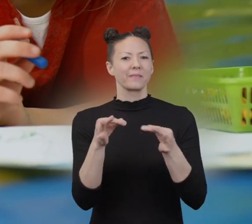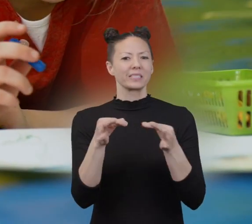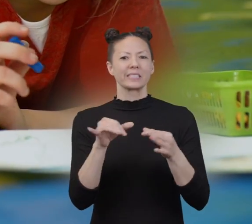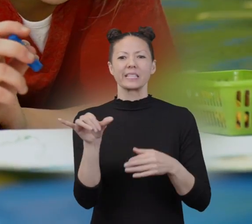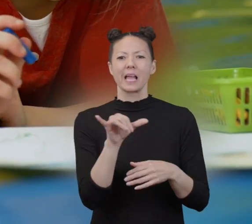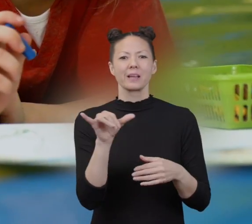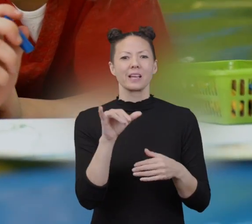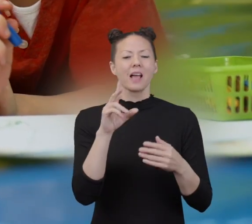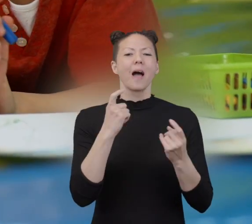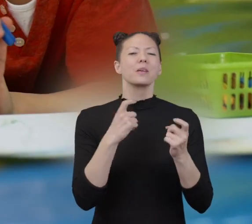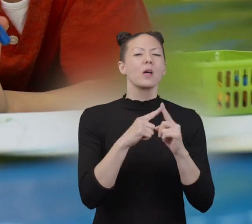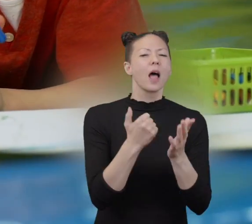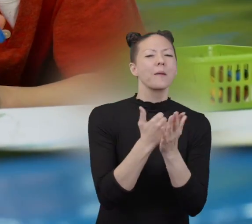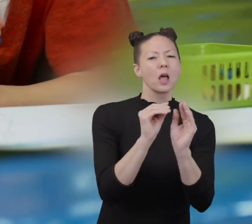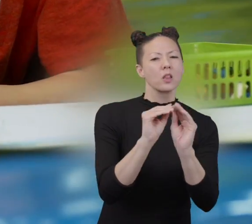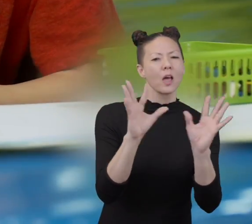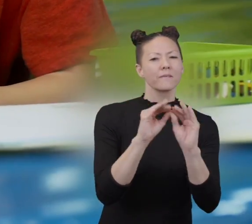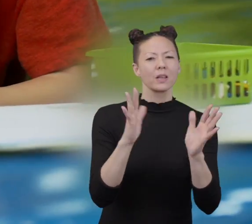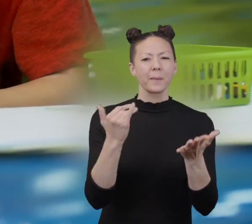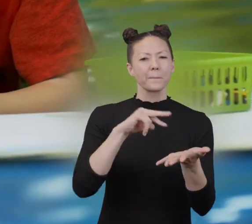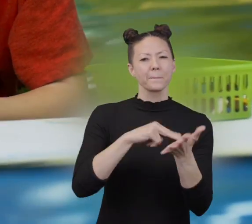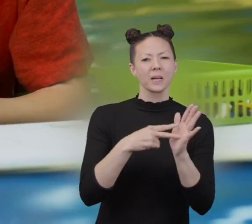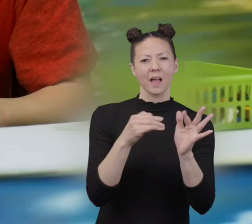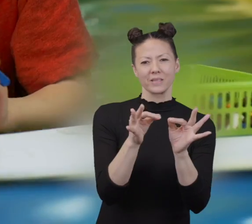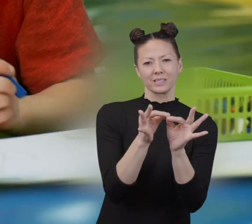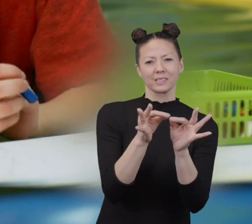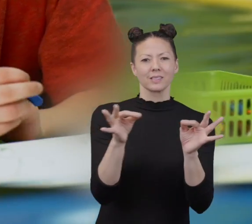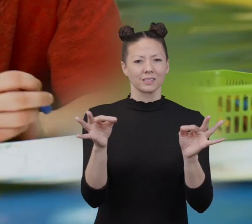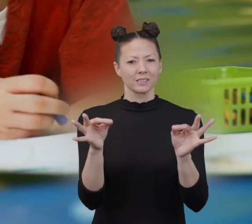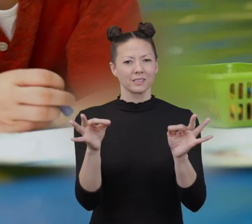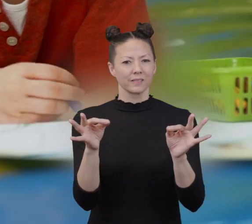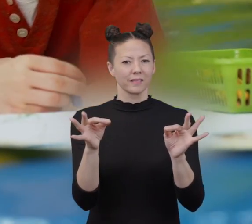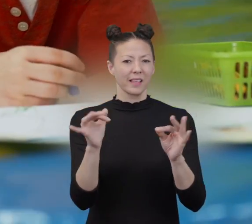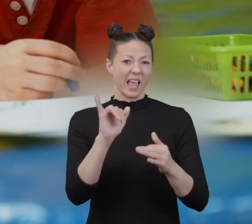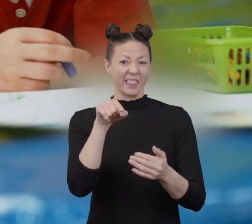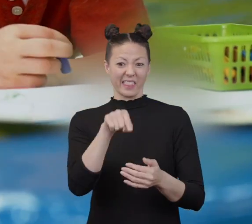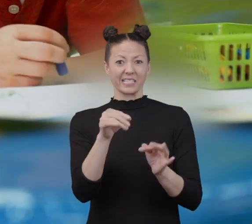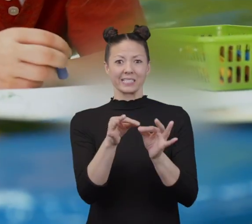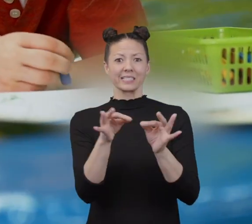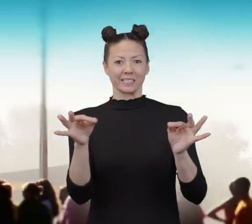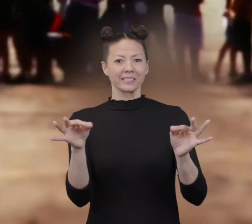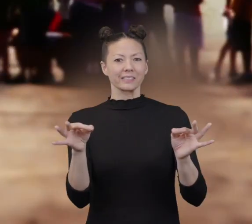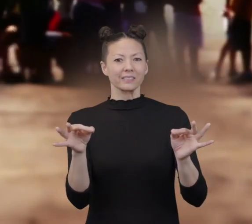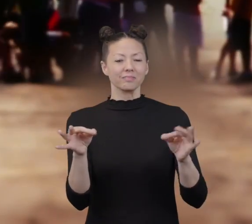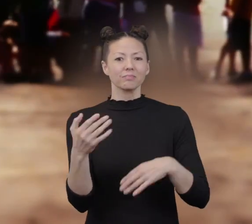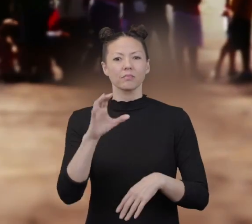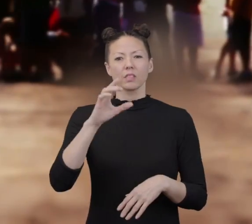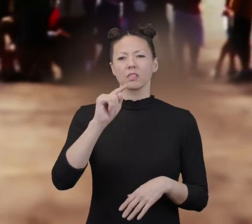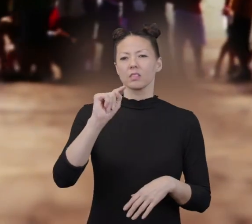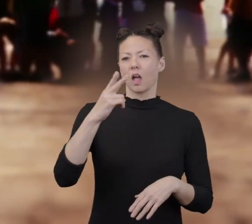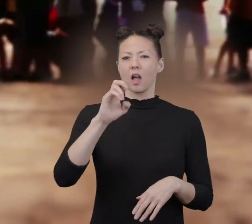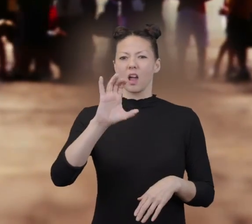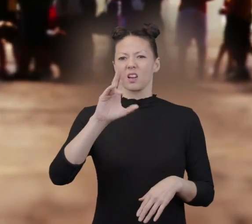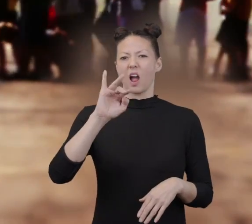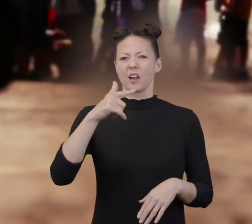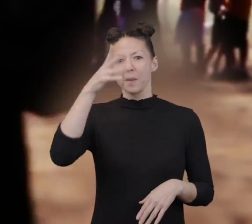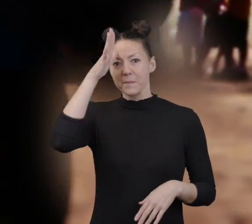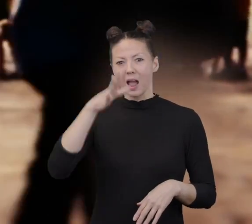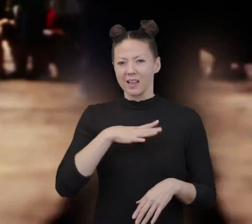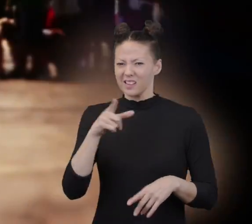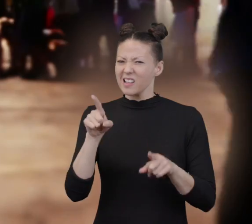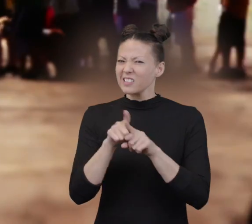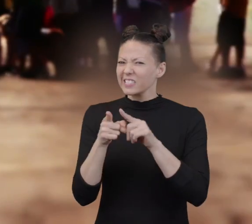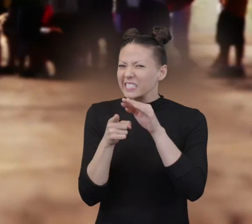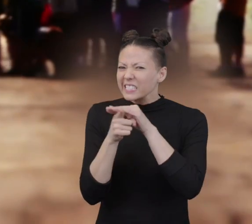in a sentence to help clarify meaning. Like in this sentence, the cunning man was so